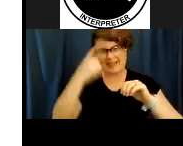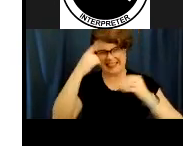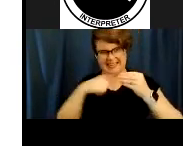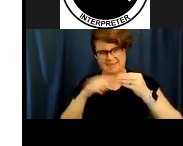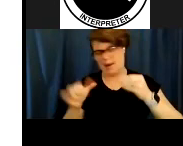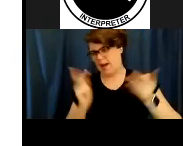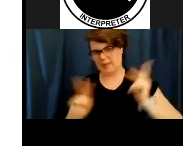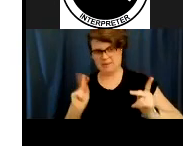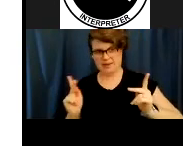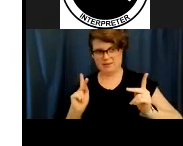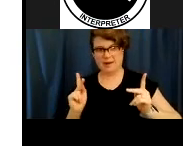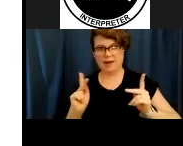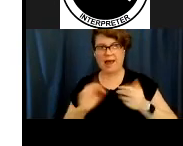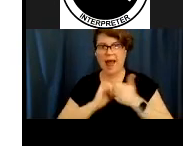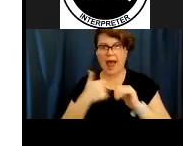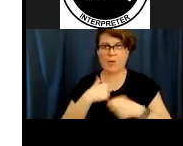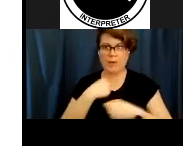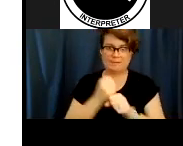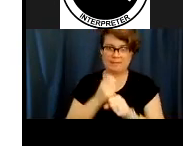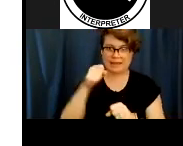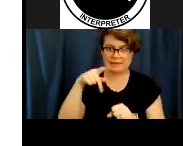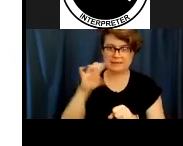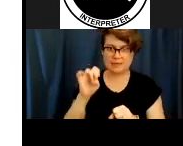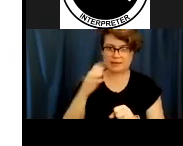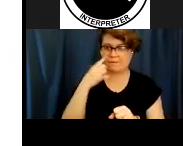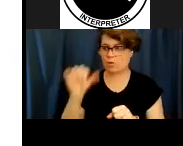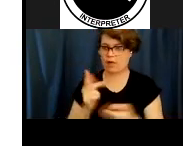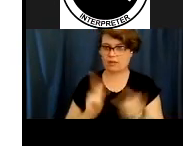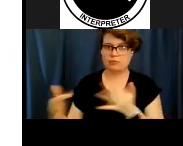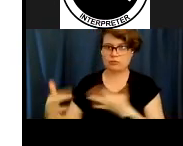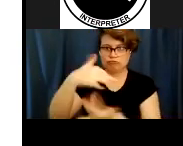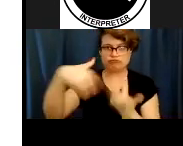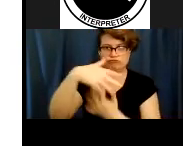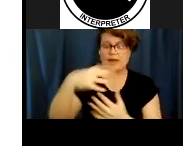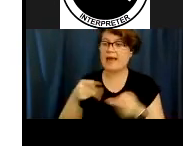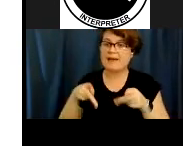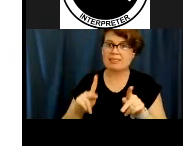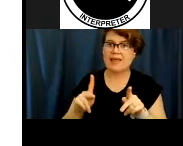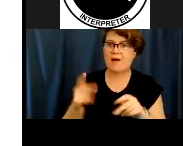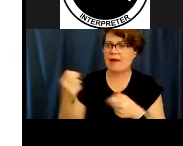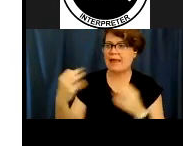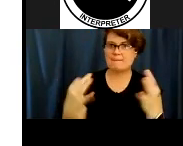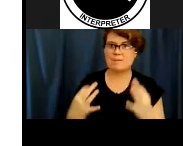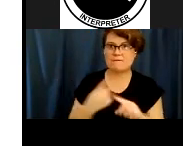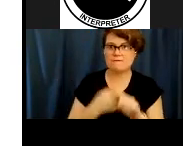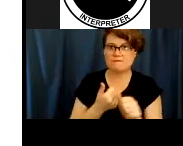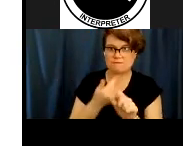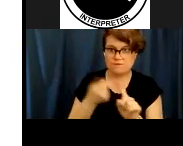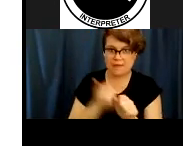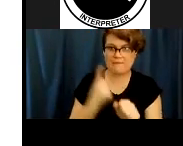that we're creating in those interactions and allowing input from everyone, regardless if they have their camera on,